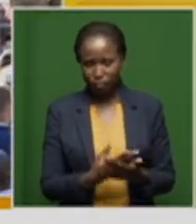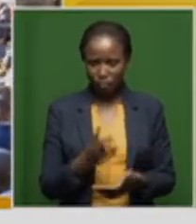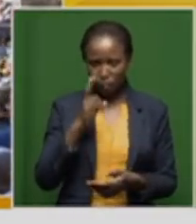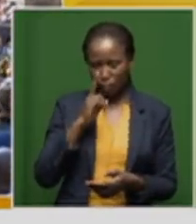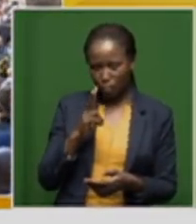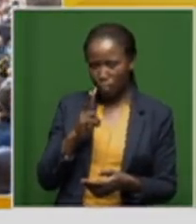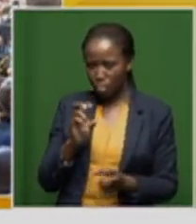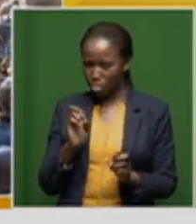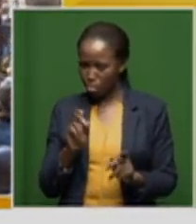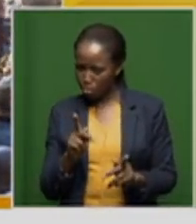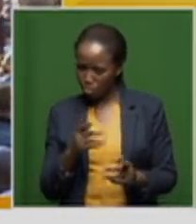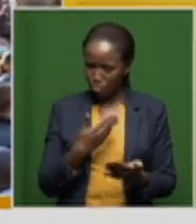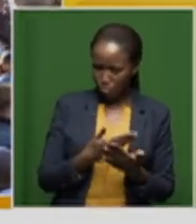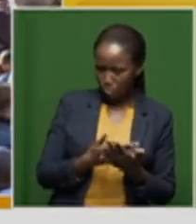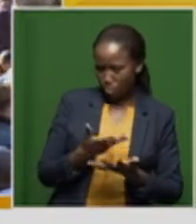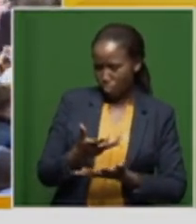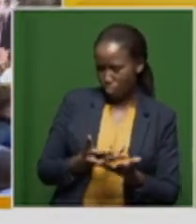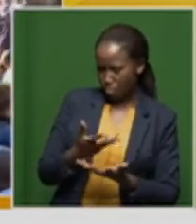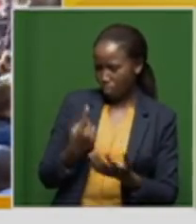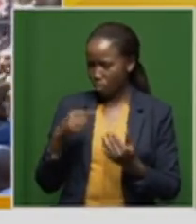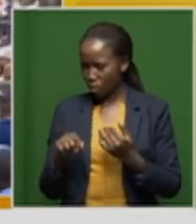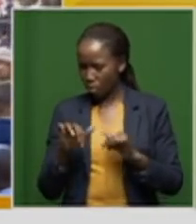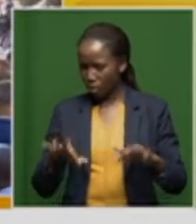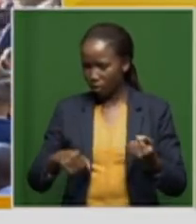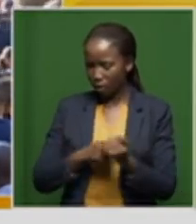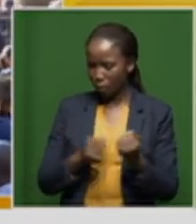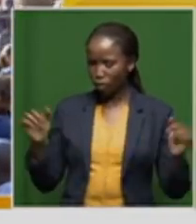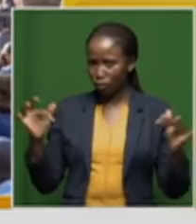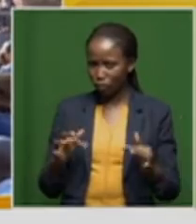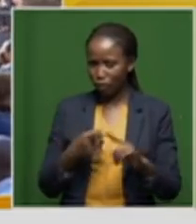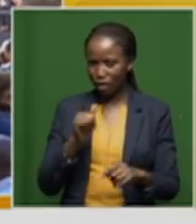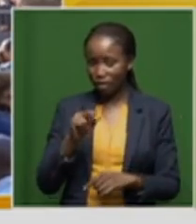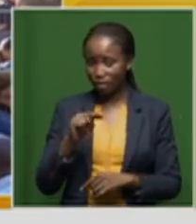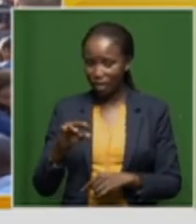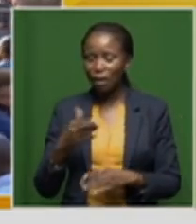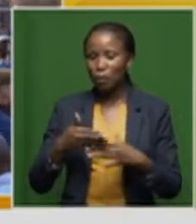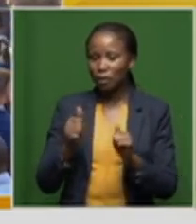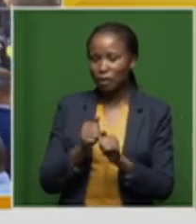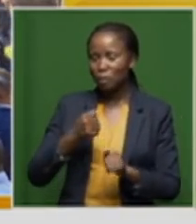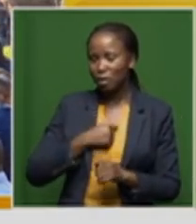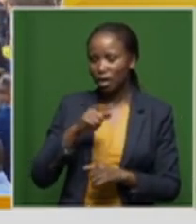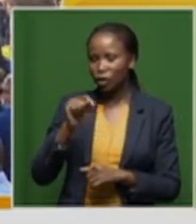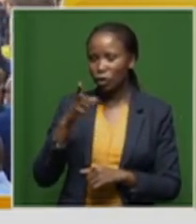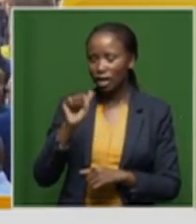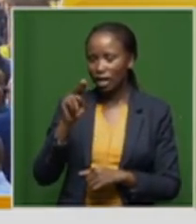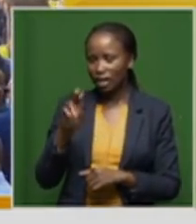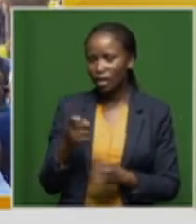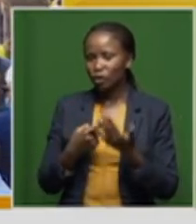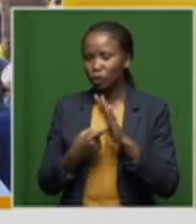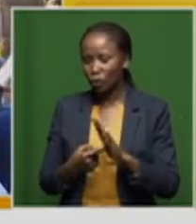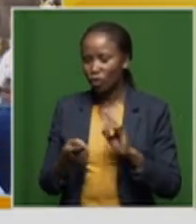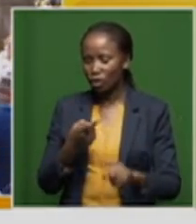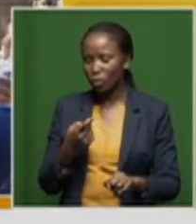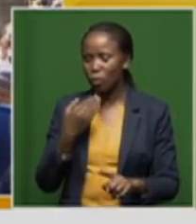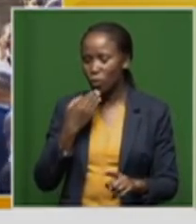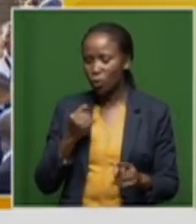the platform where they will be addressing those supporters of the ANC. My colleague Tulani is showing you those visuals of Mr.